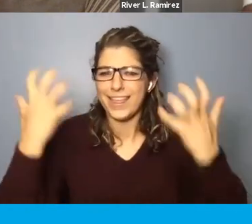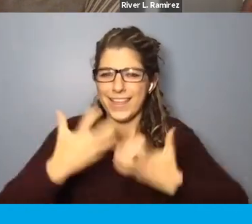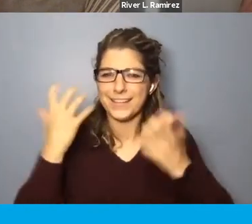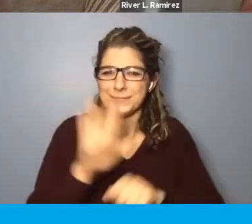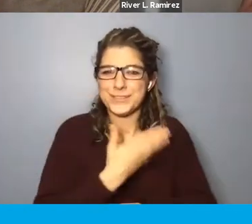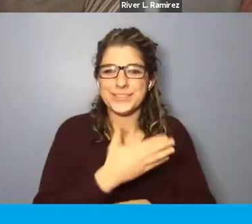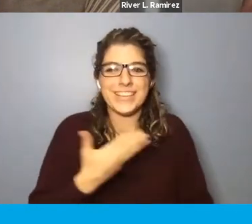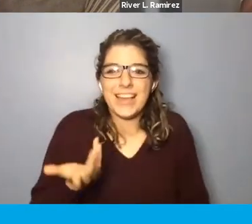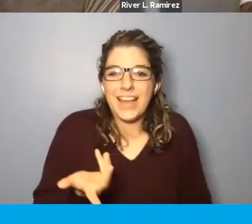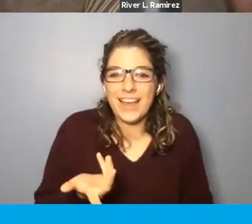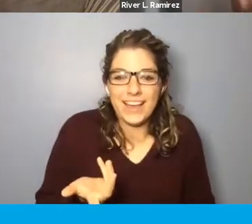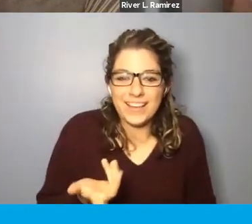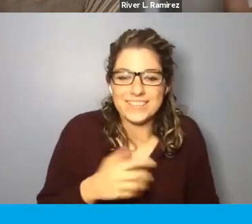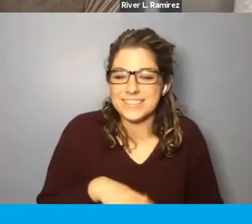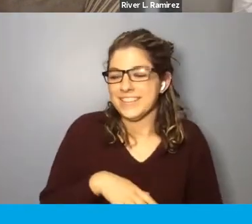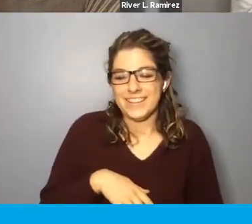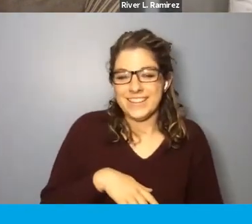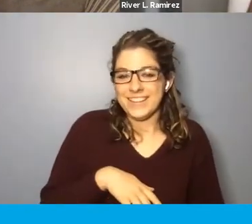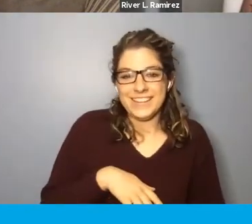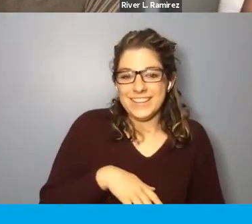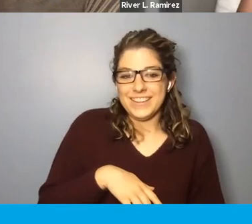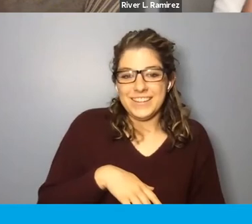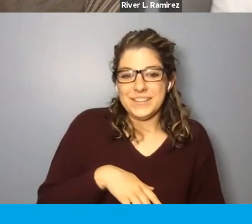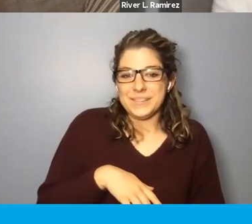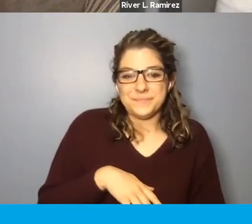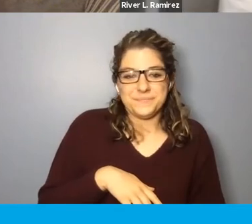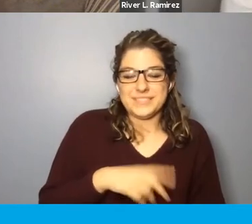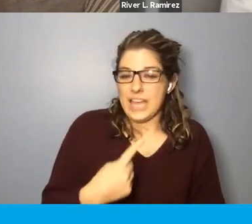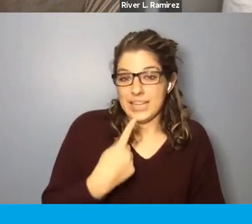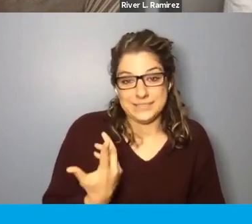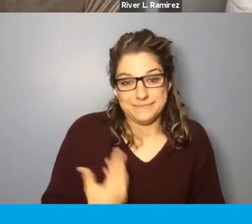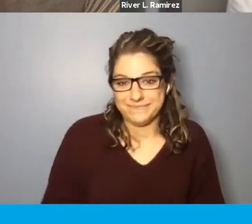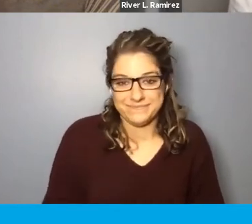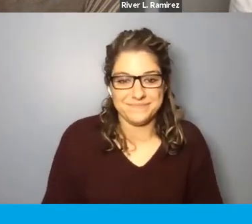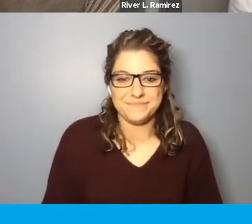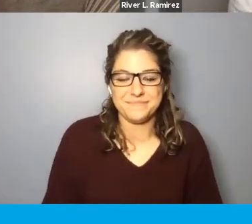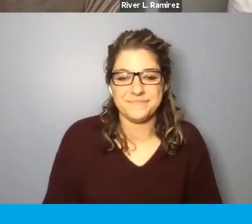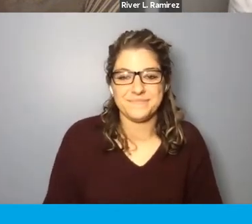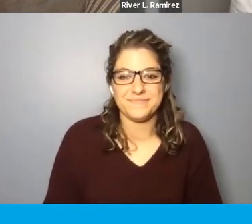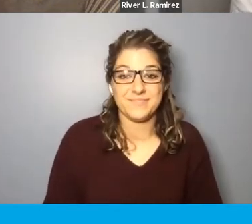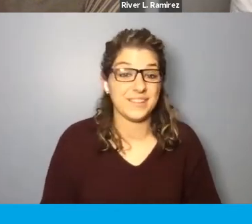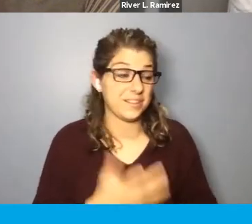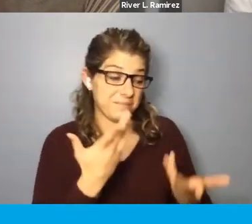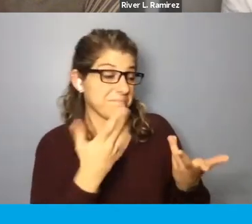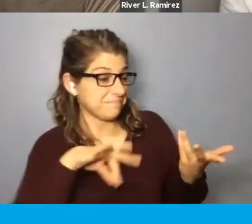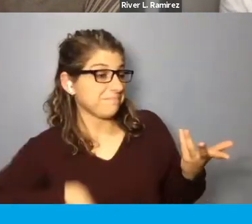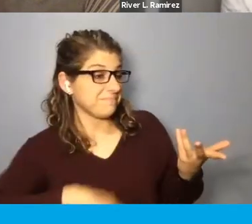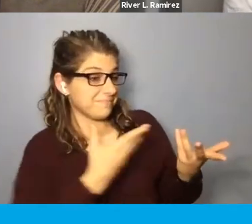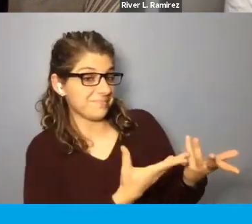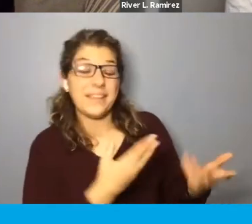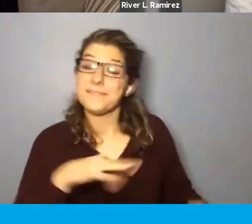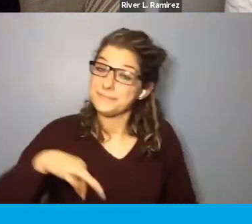just like, in this, this, it sucked for it her. Paid off. Yeah, but it paid